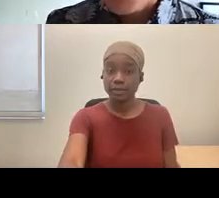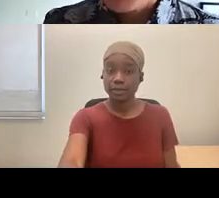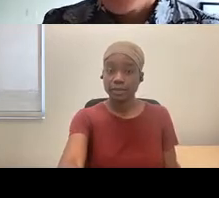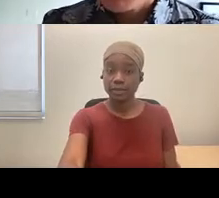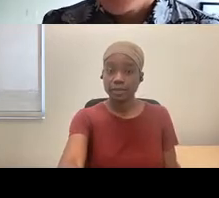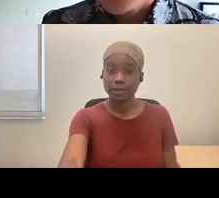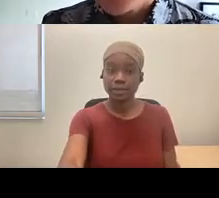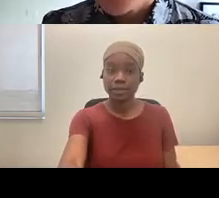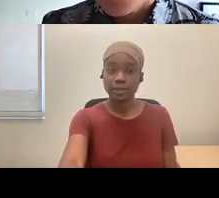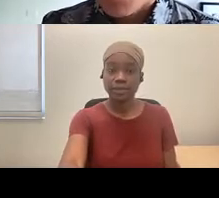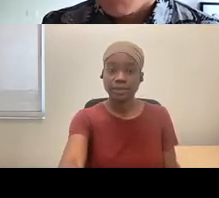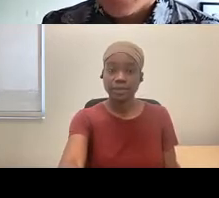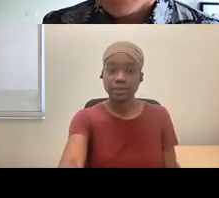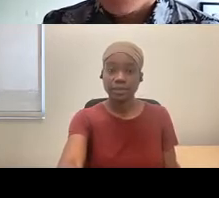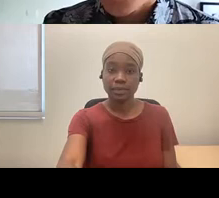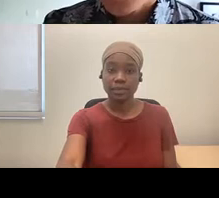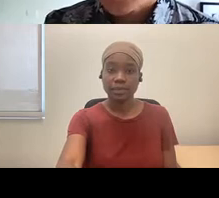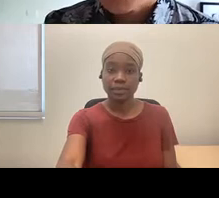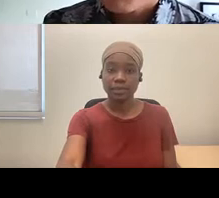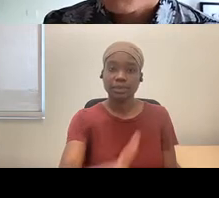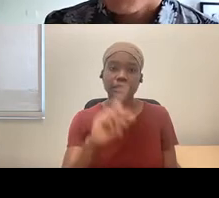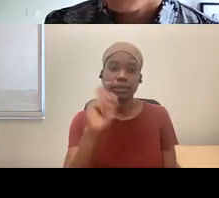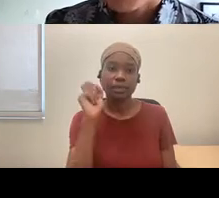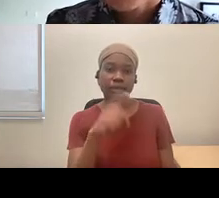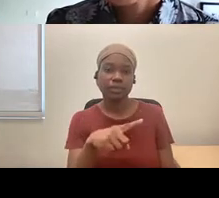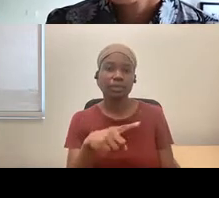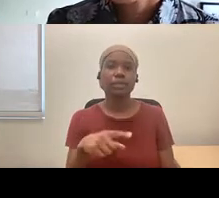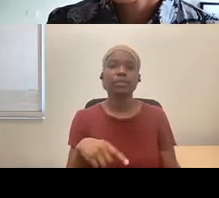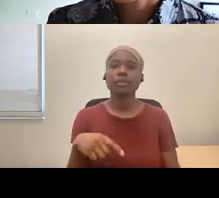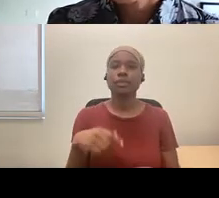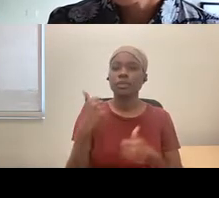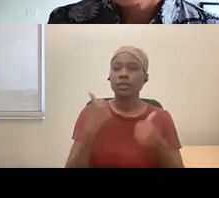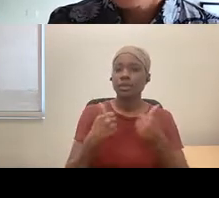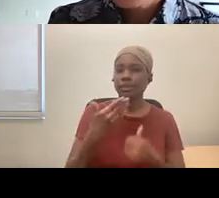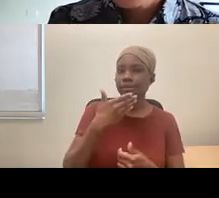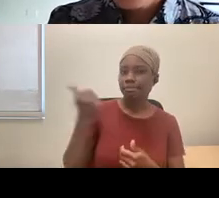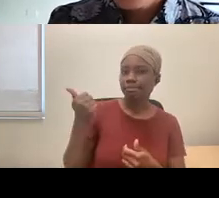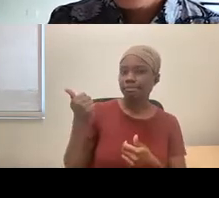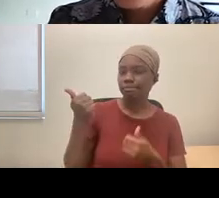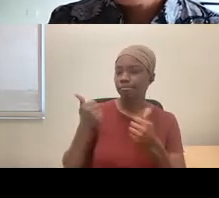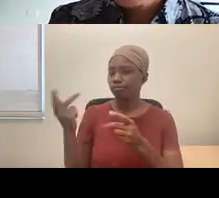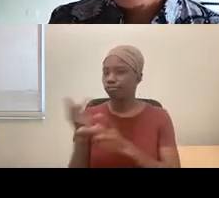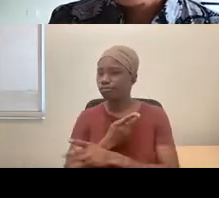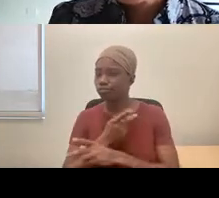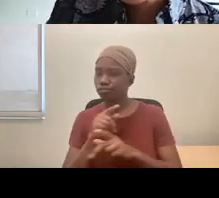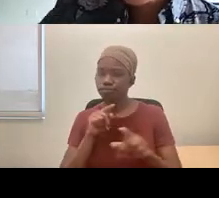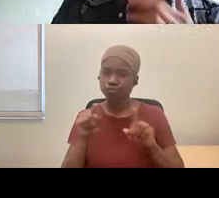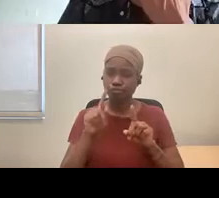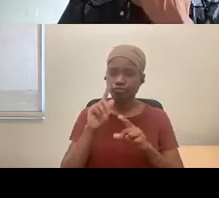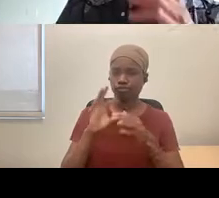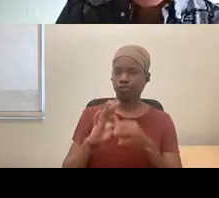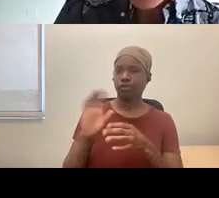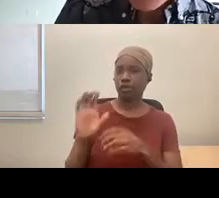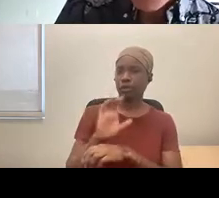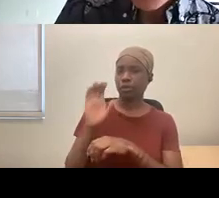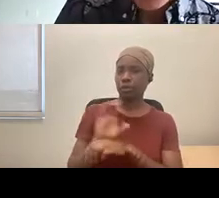Question about which computers are better and worse. I